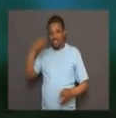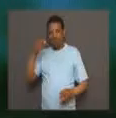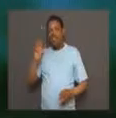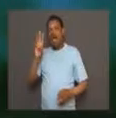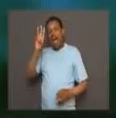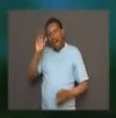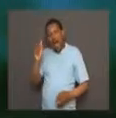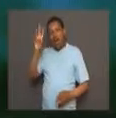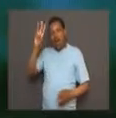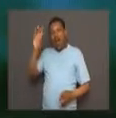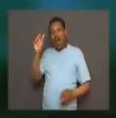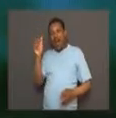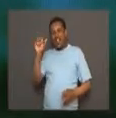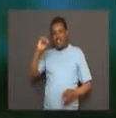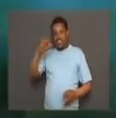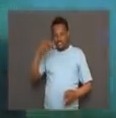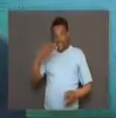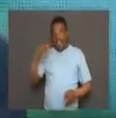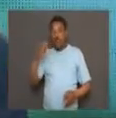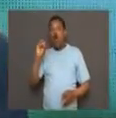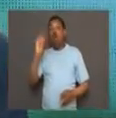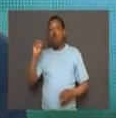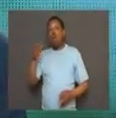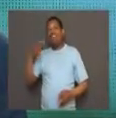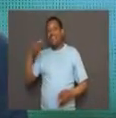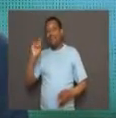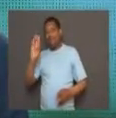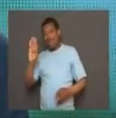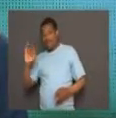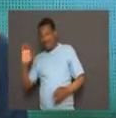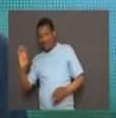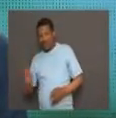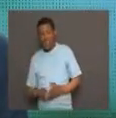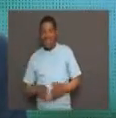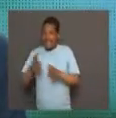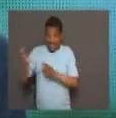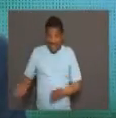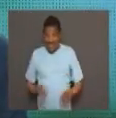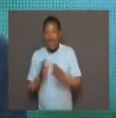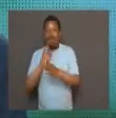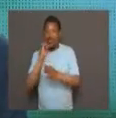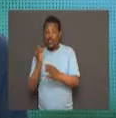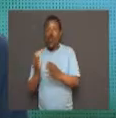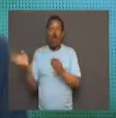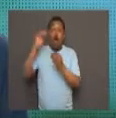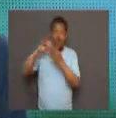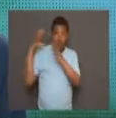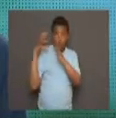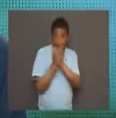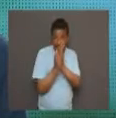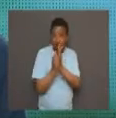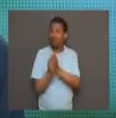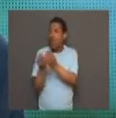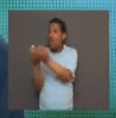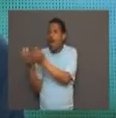and the Omo Gibe. The system is also comprised of